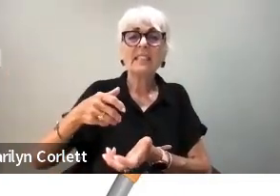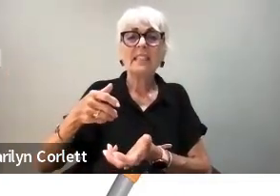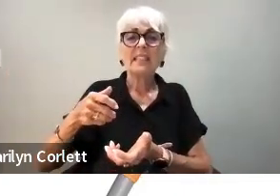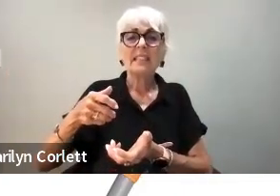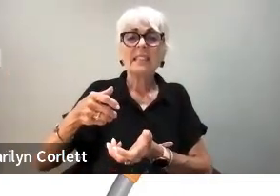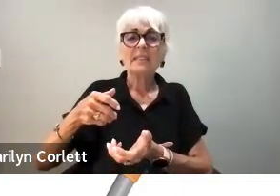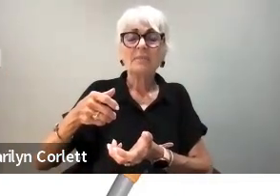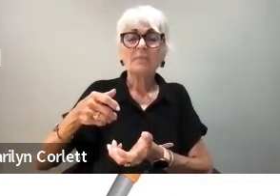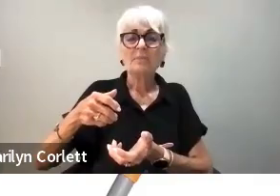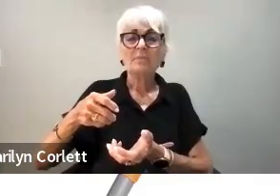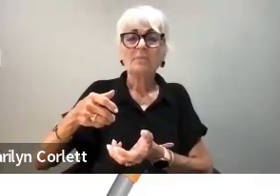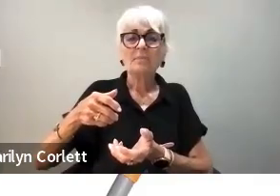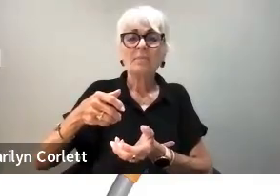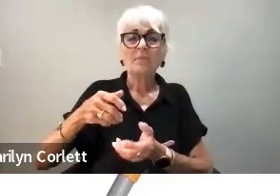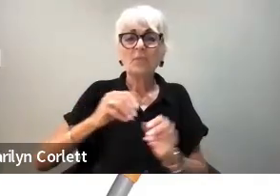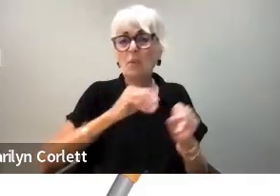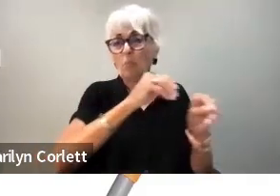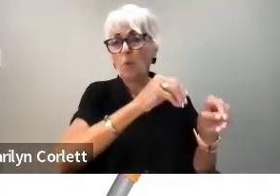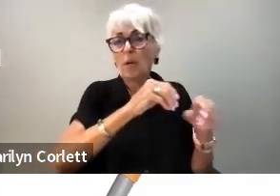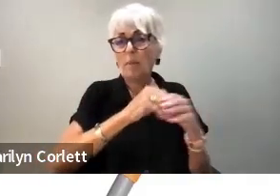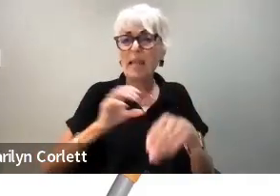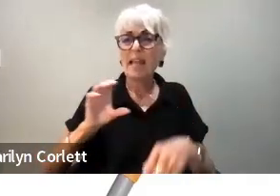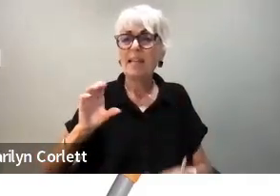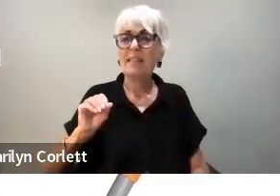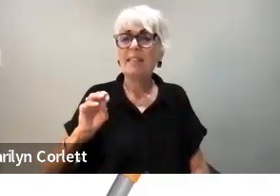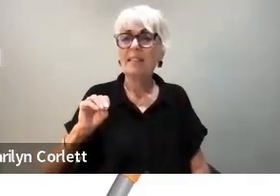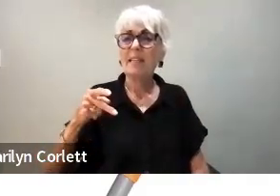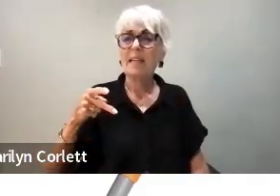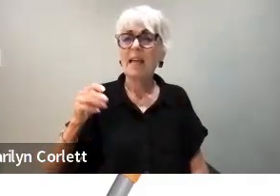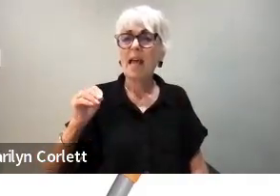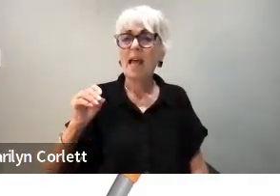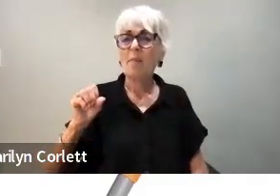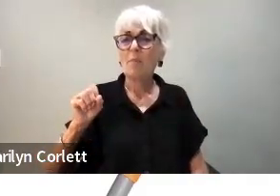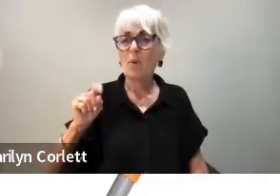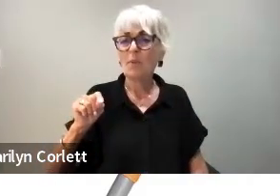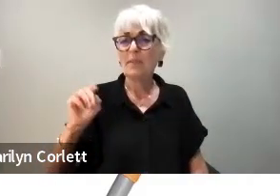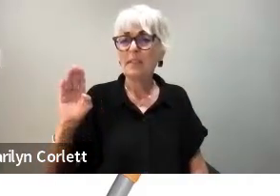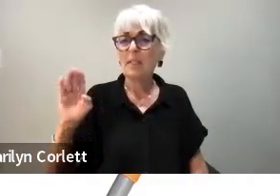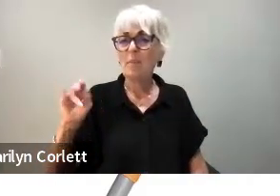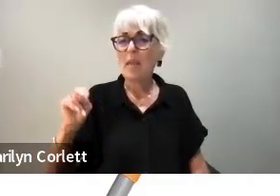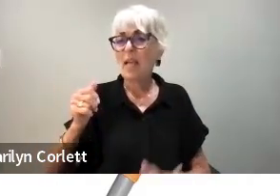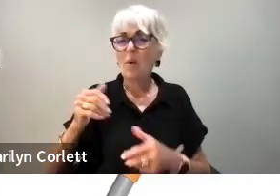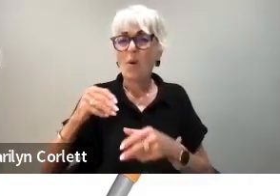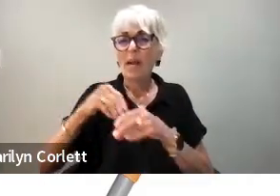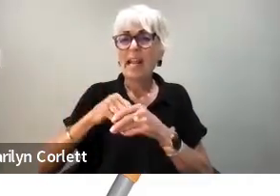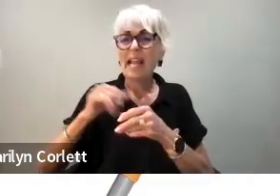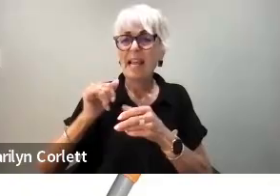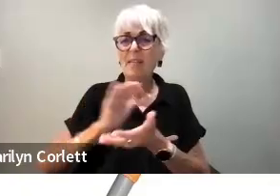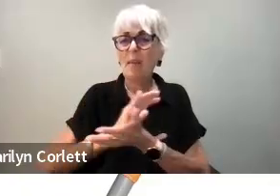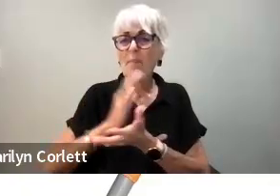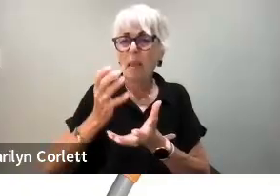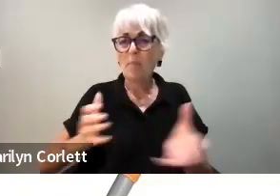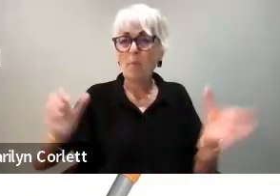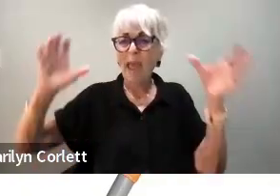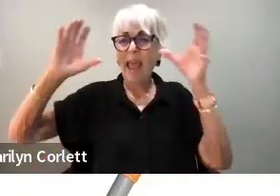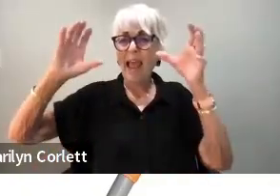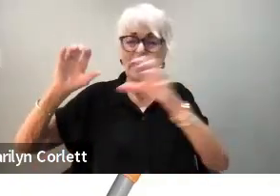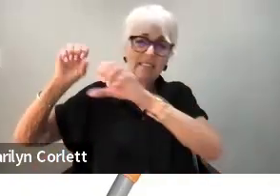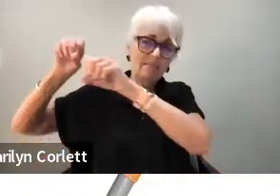into your compost bin, or you can put them in the paper bags to put them at the end of the